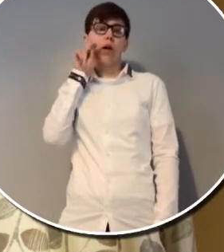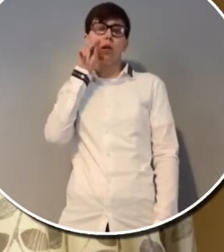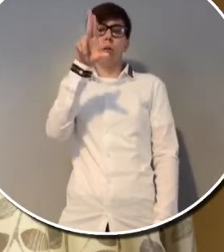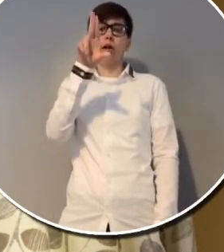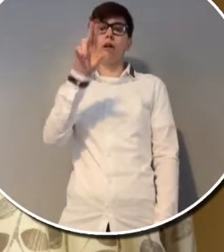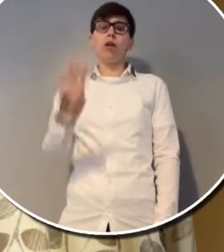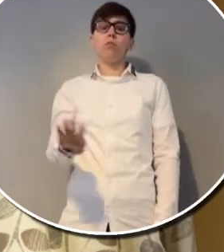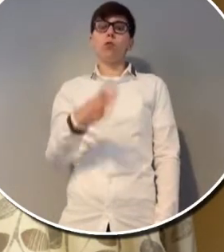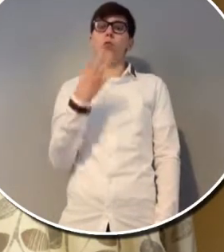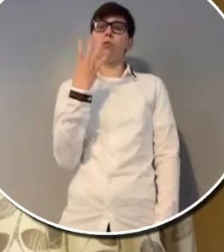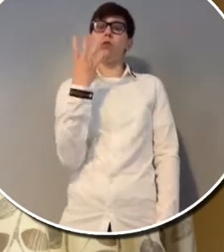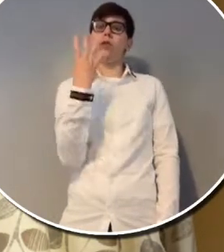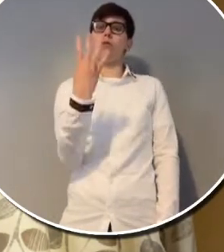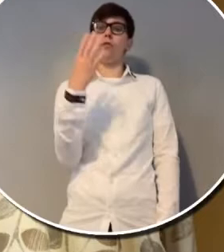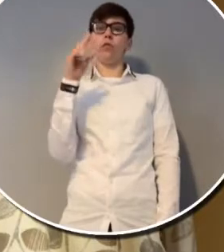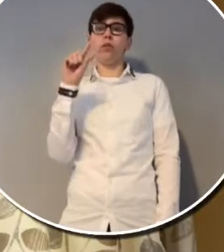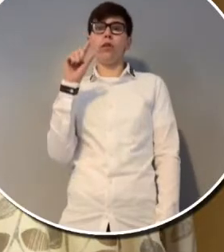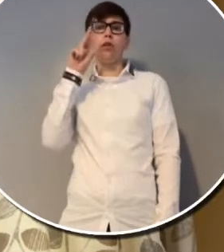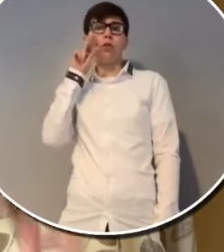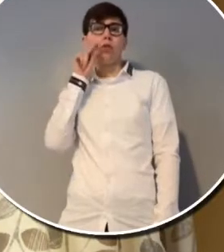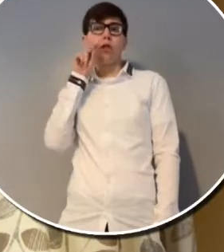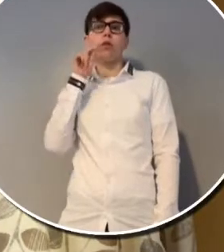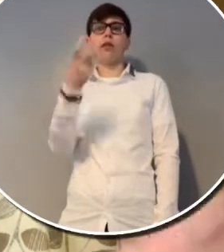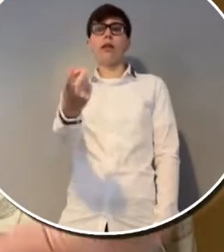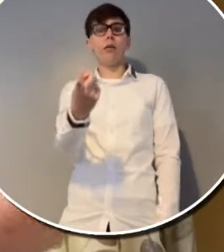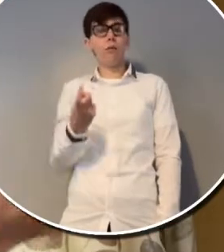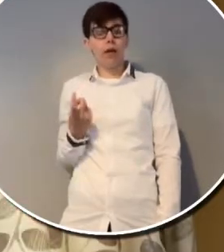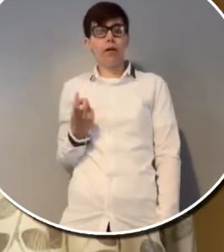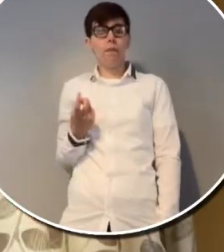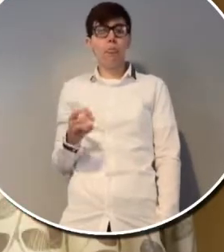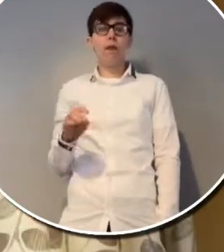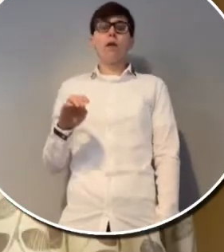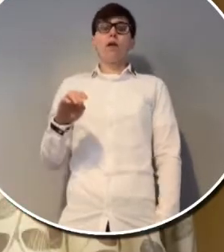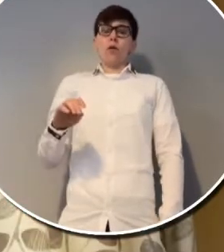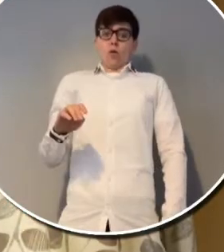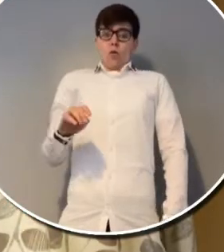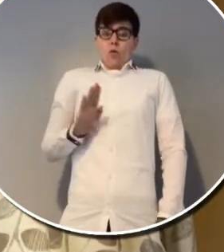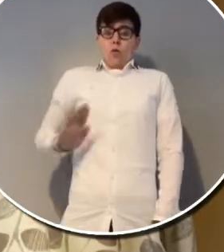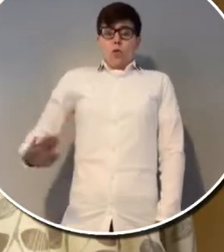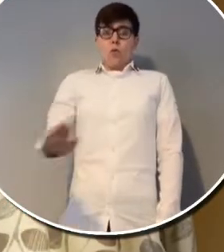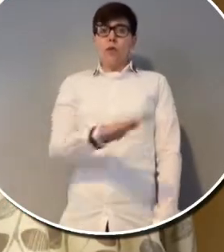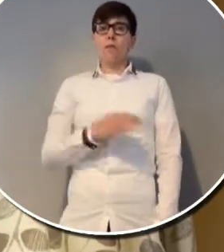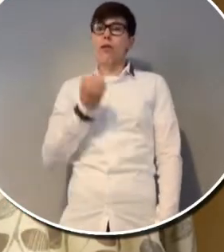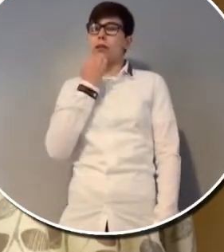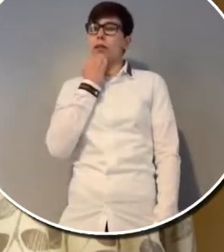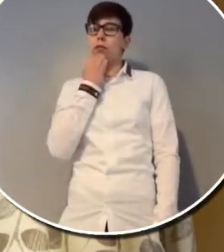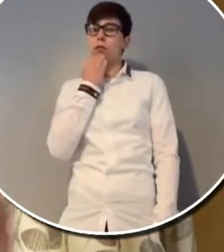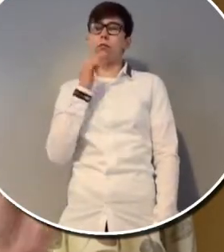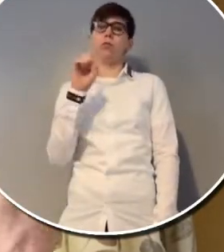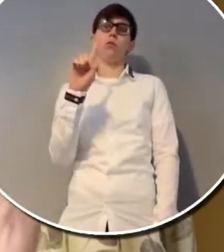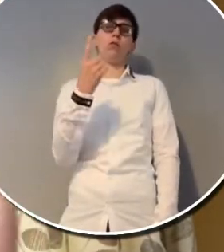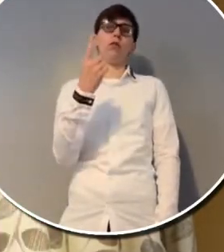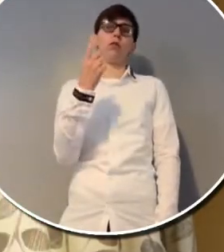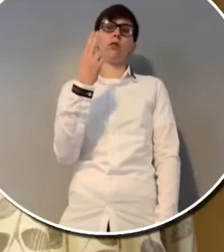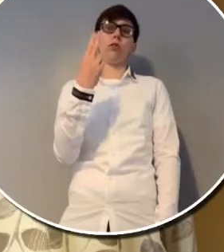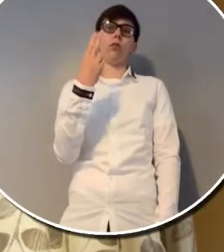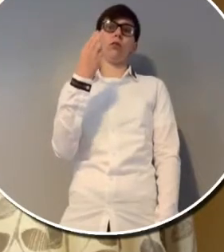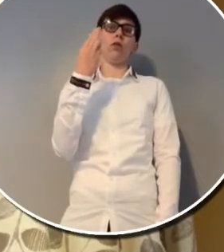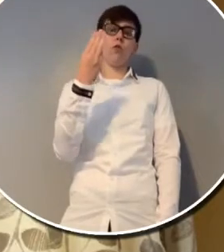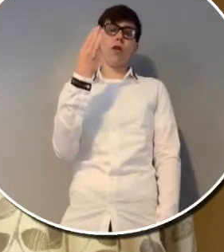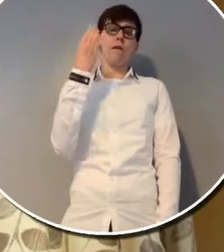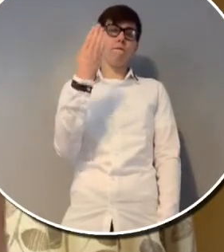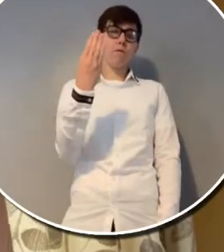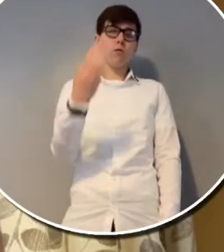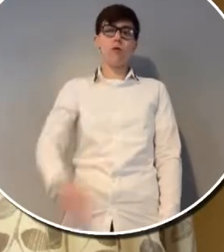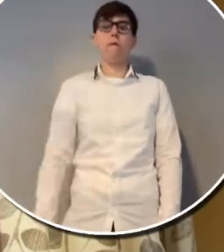1, 2, 3, 4. So 4 little ducks went swimming one day, over the hills and far away.